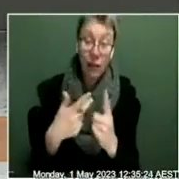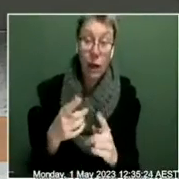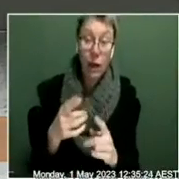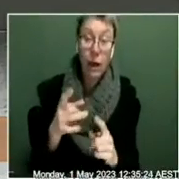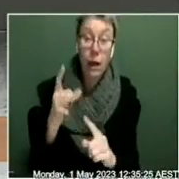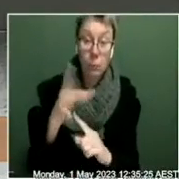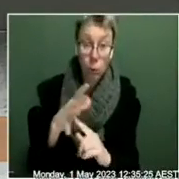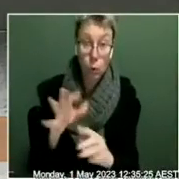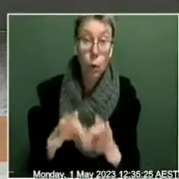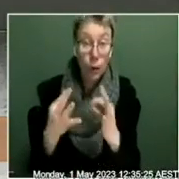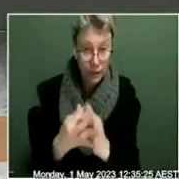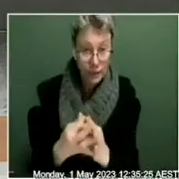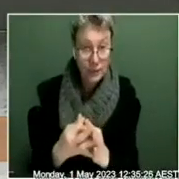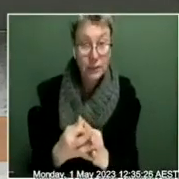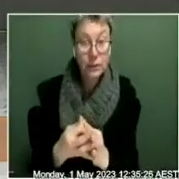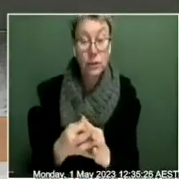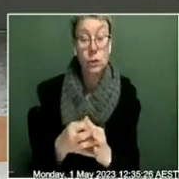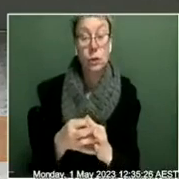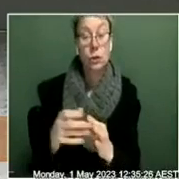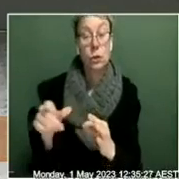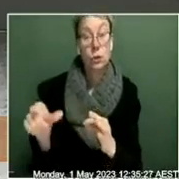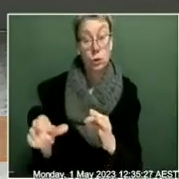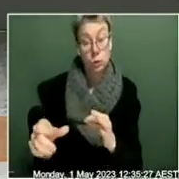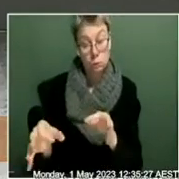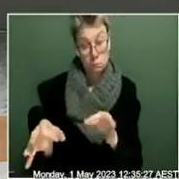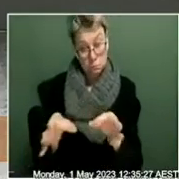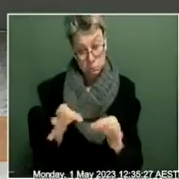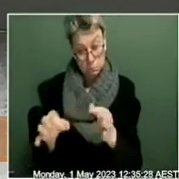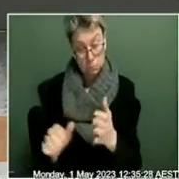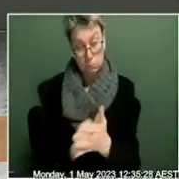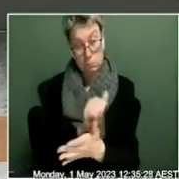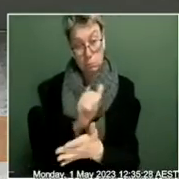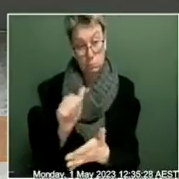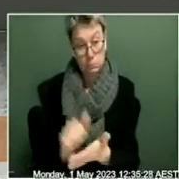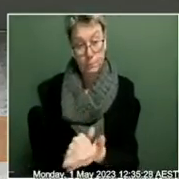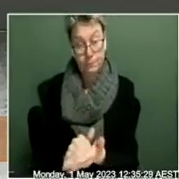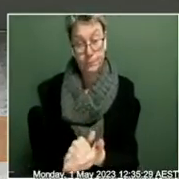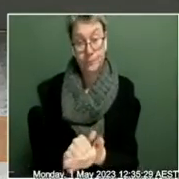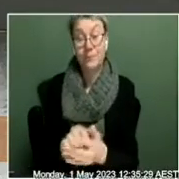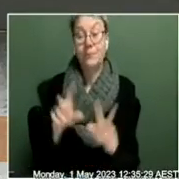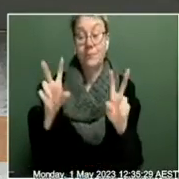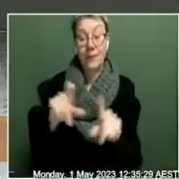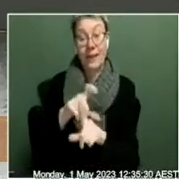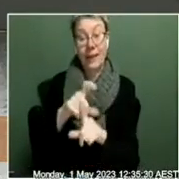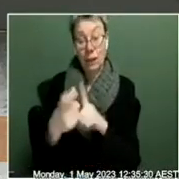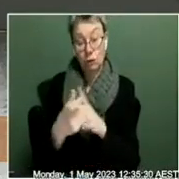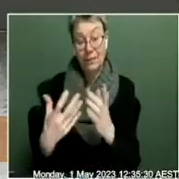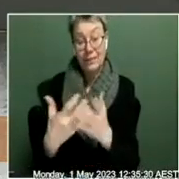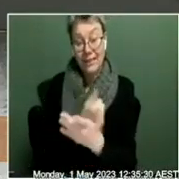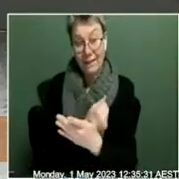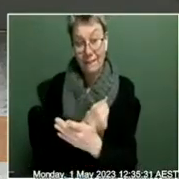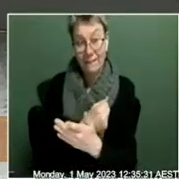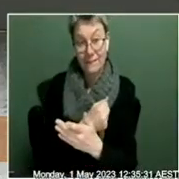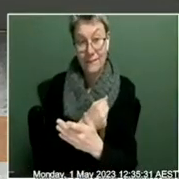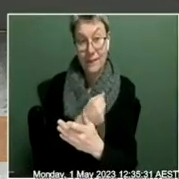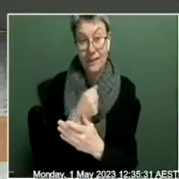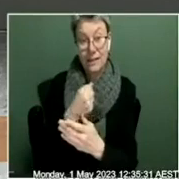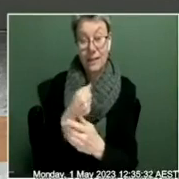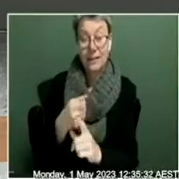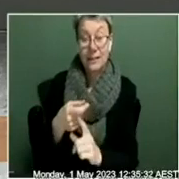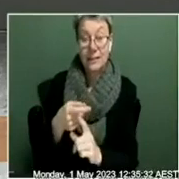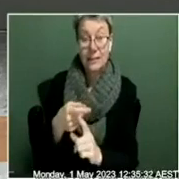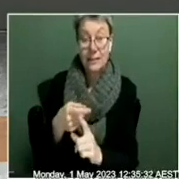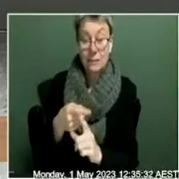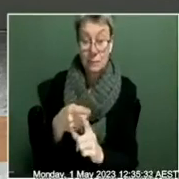gender-specific residential rehab facility for Aboriginal and or Torres Strait Islander women with drug and alcohol dependence.